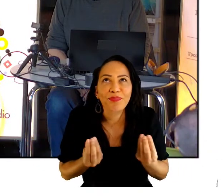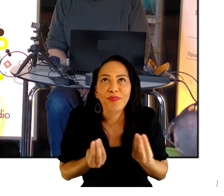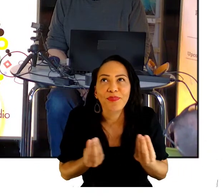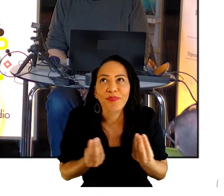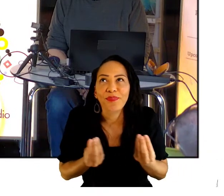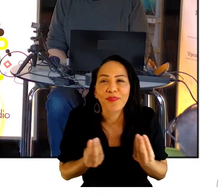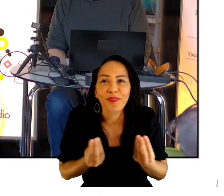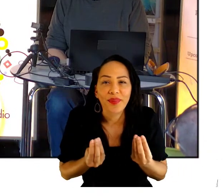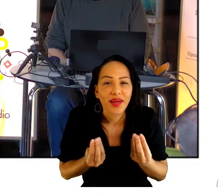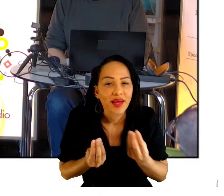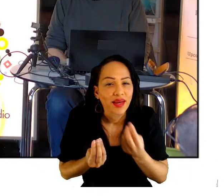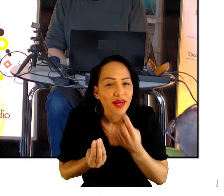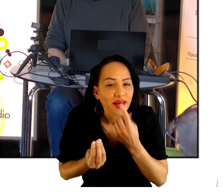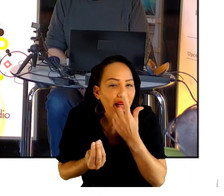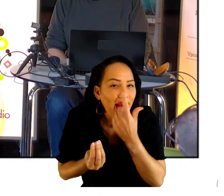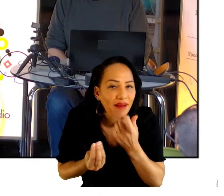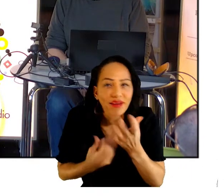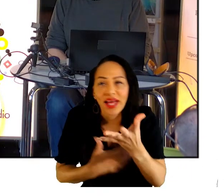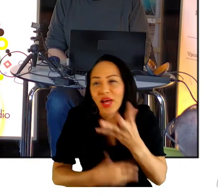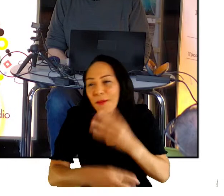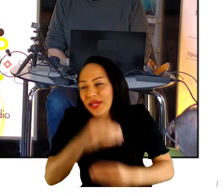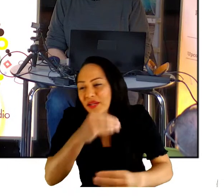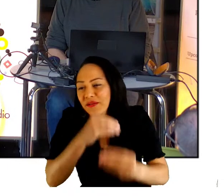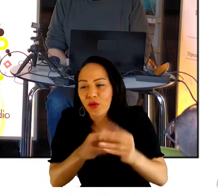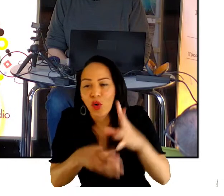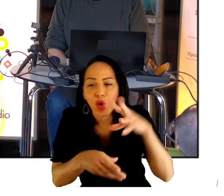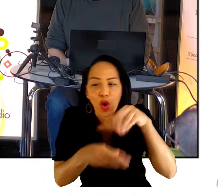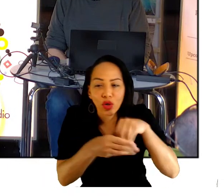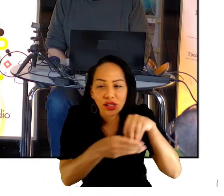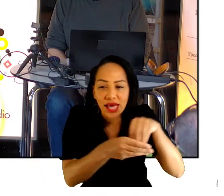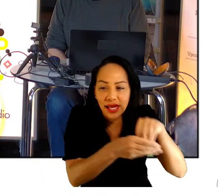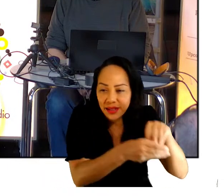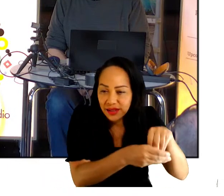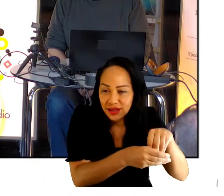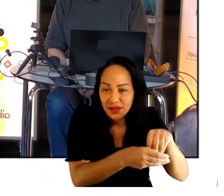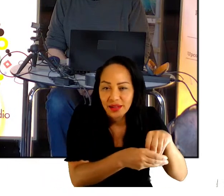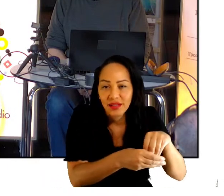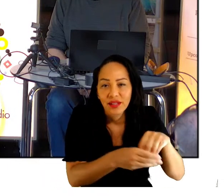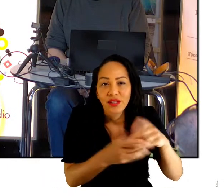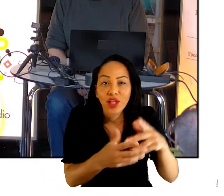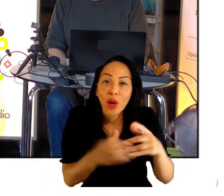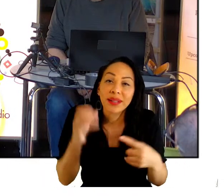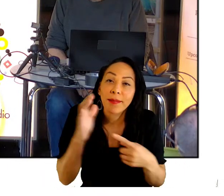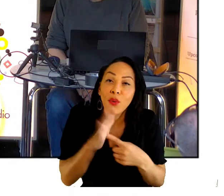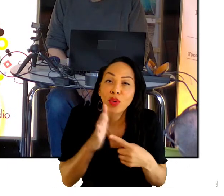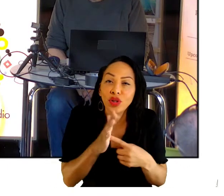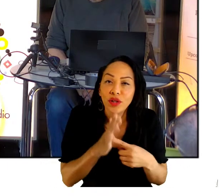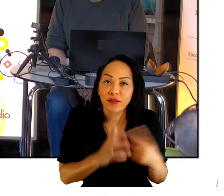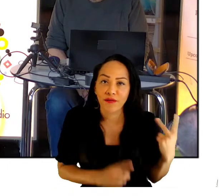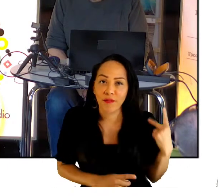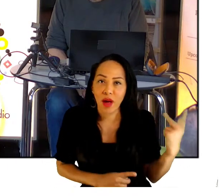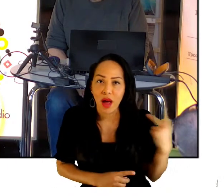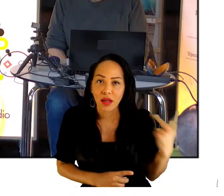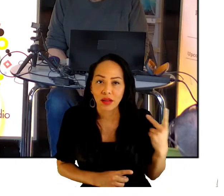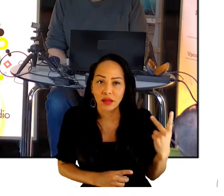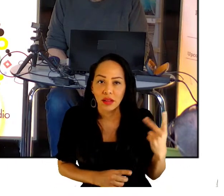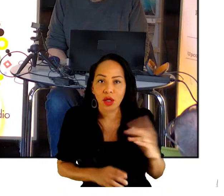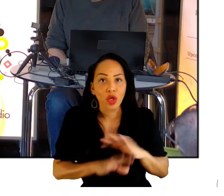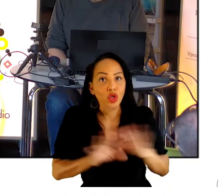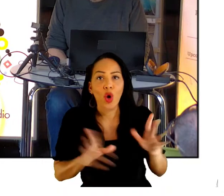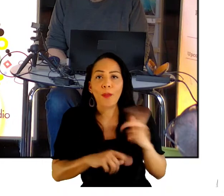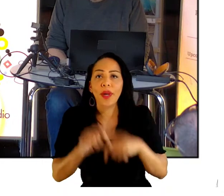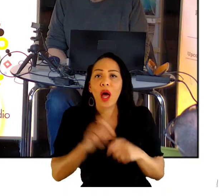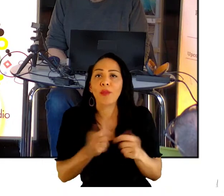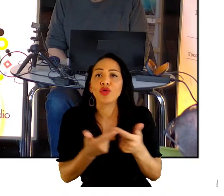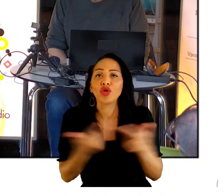metaphorical content and the underlying layers of that. So it's very important to us to not be distracted by the spectacle, while at the same